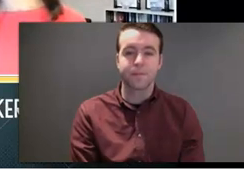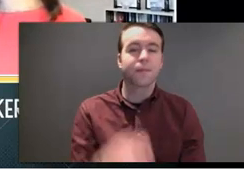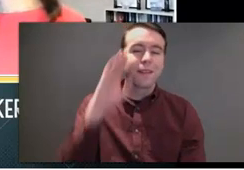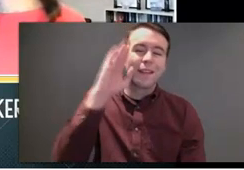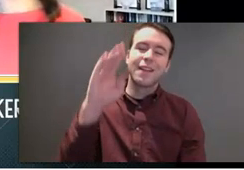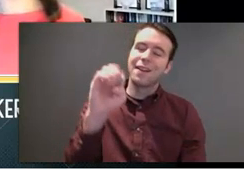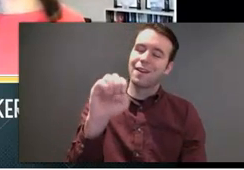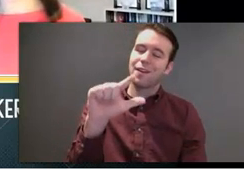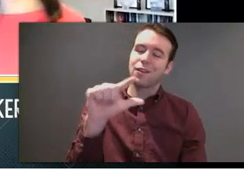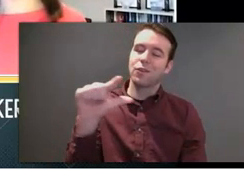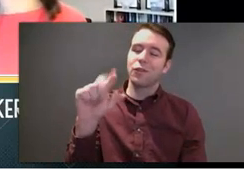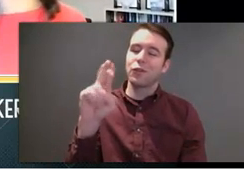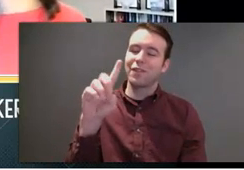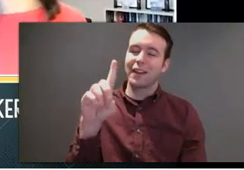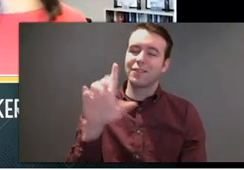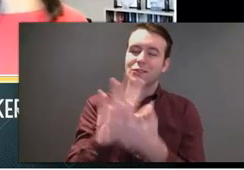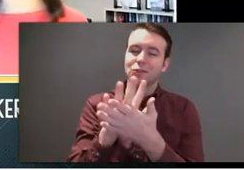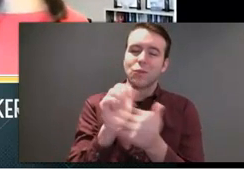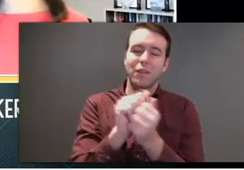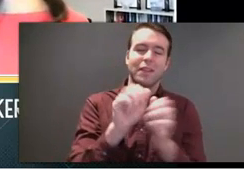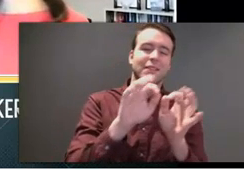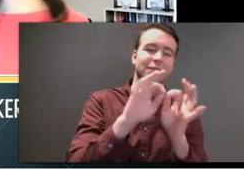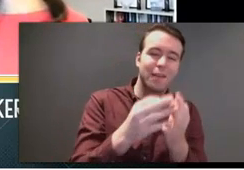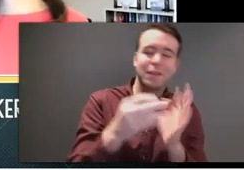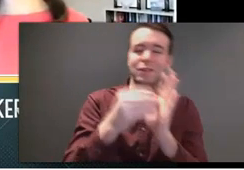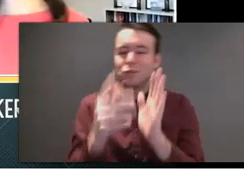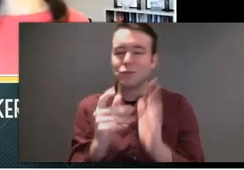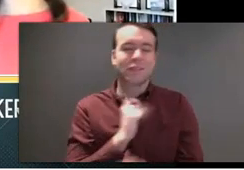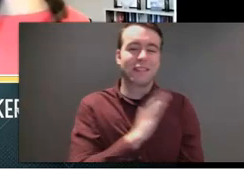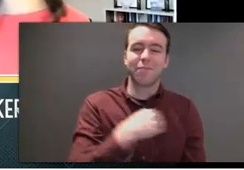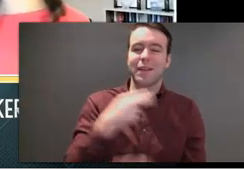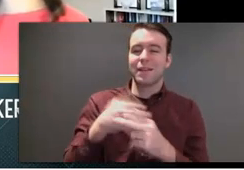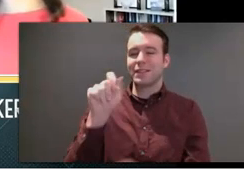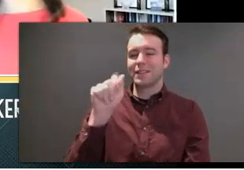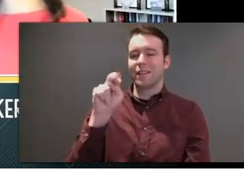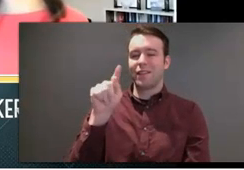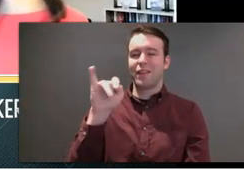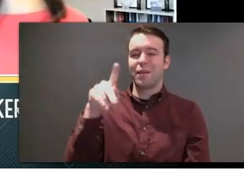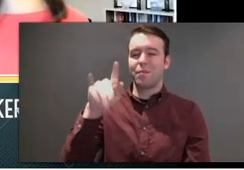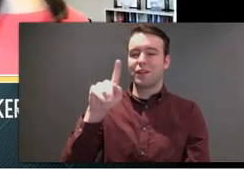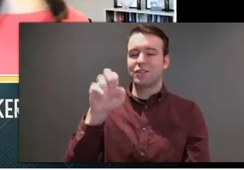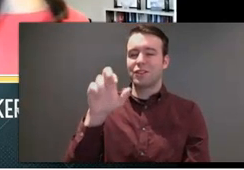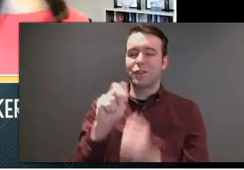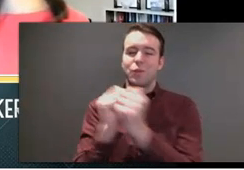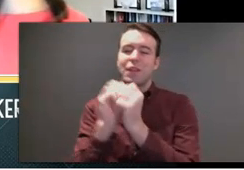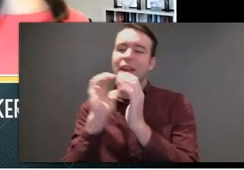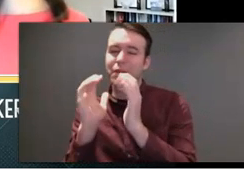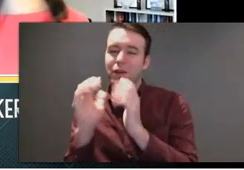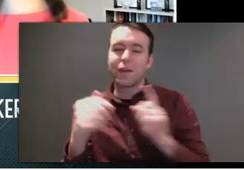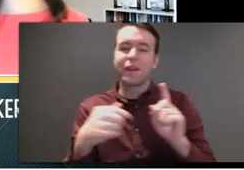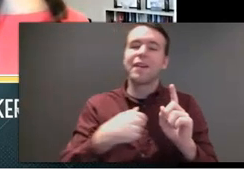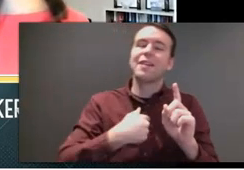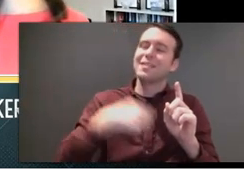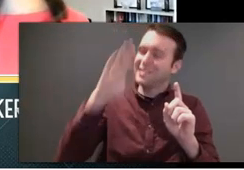Hello, Elk Grove Unified students, families, and staff. I'm Santhi Pinkerton with Communications. Hi, Zanthi, and I'm